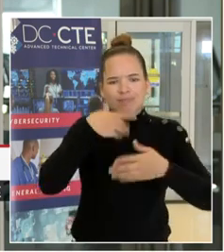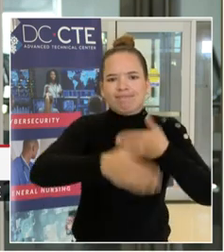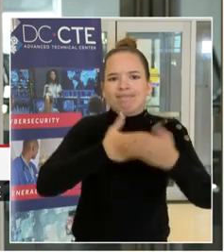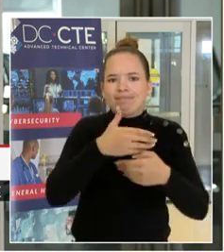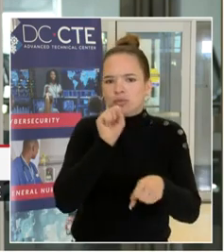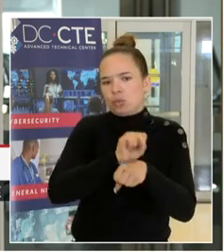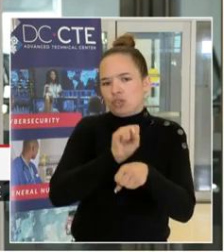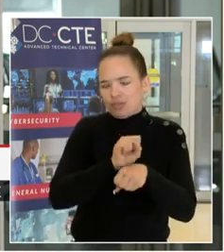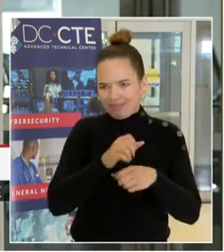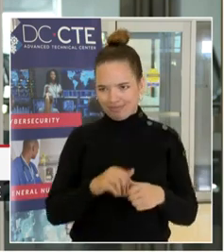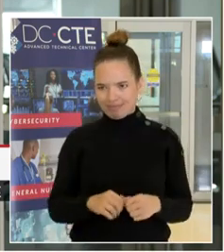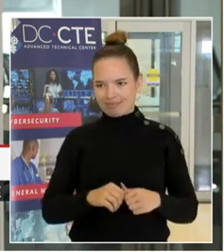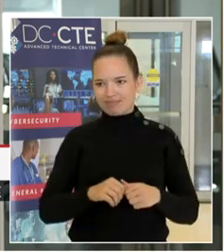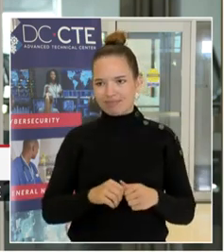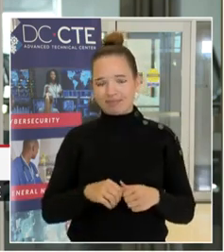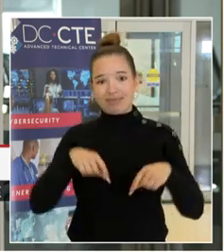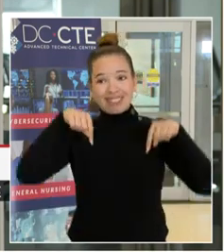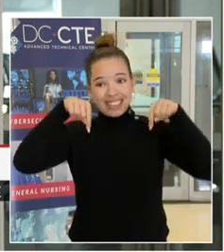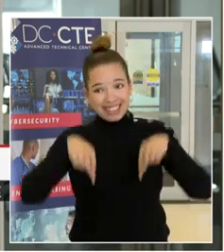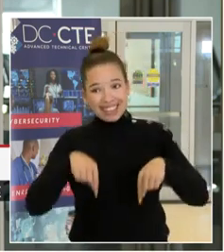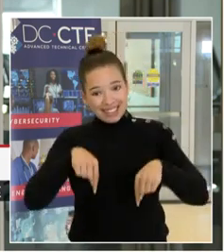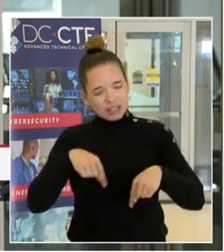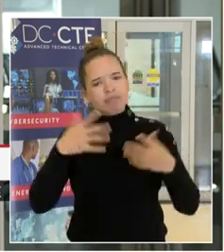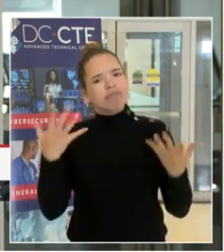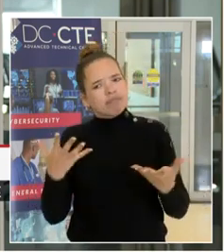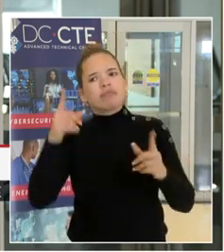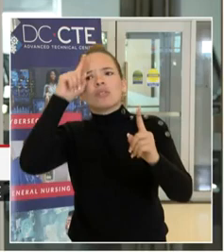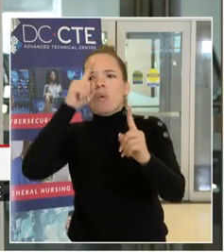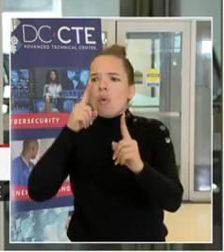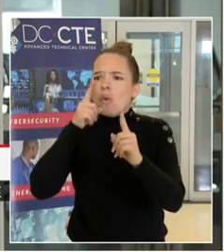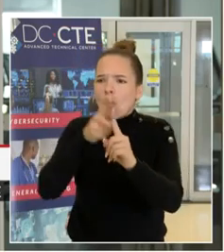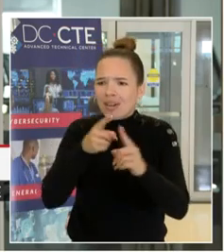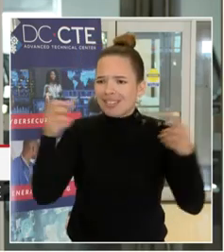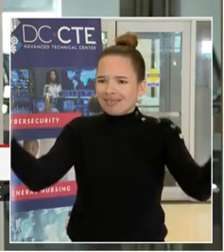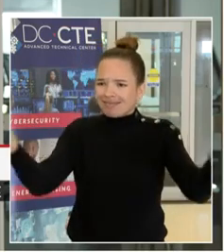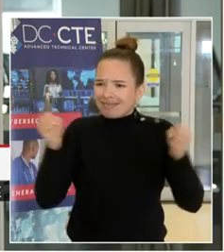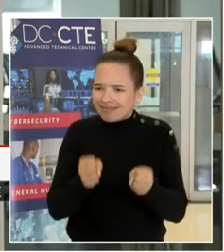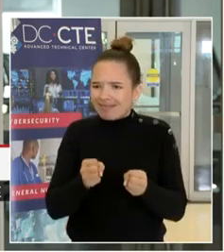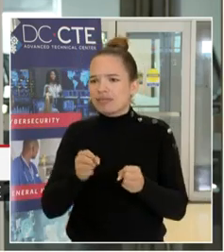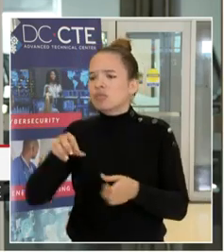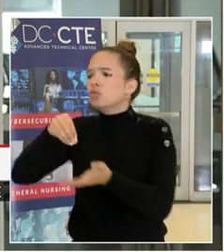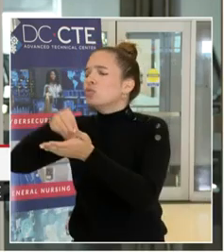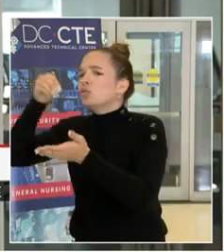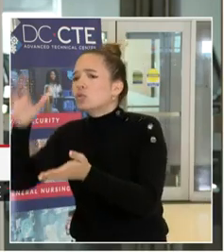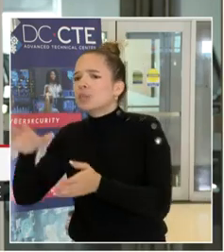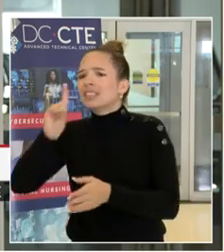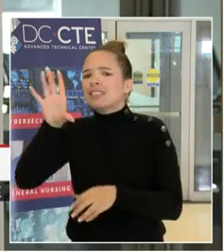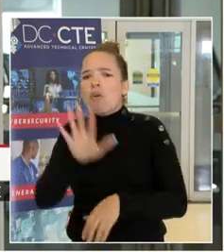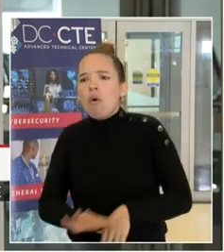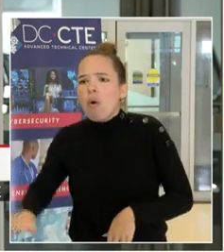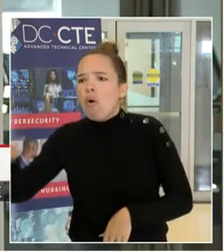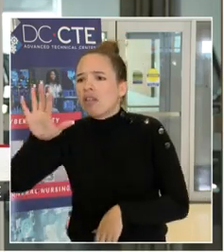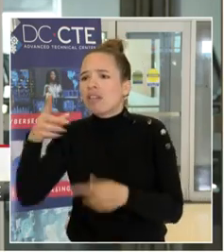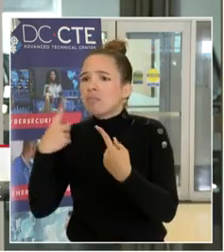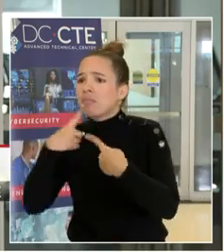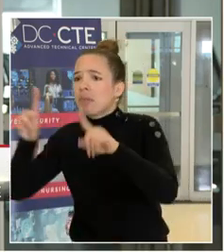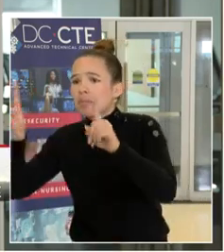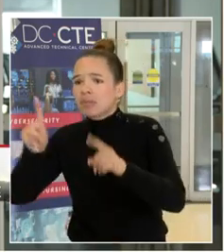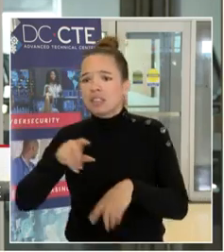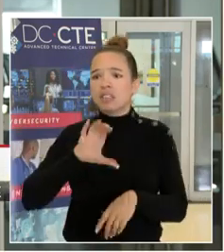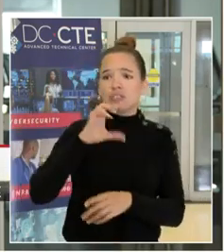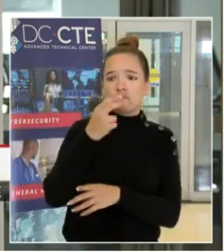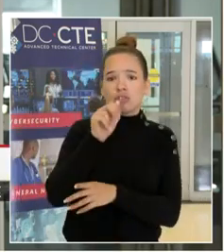from all over D.C., including D.C. public schools and D.C. public charter schools, to this centralized